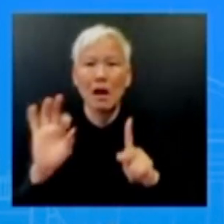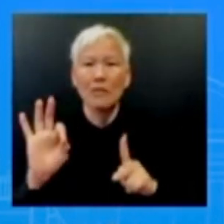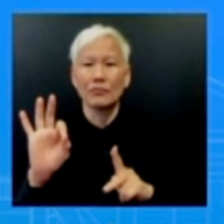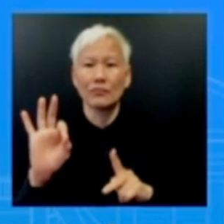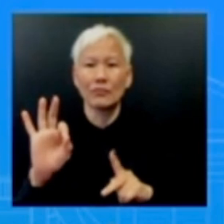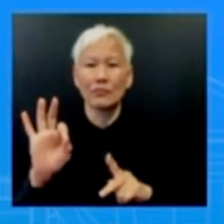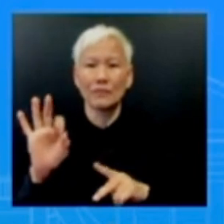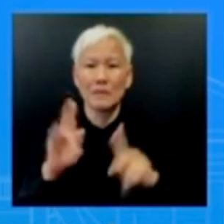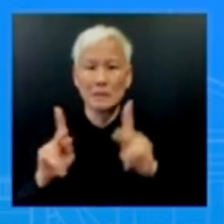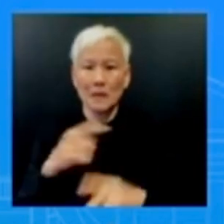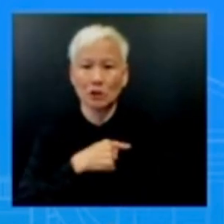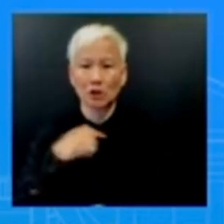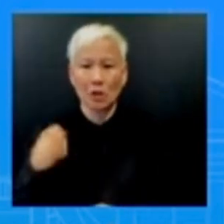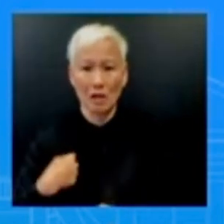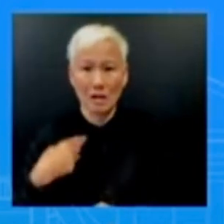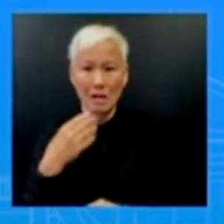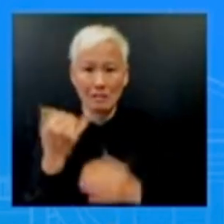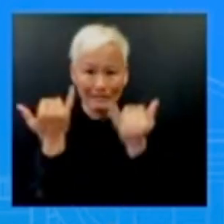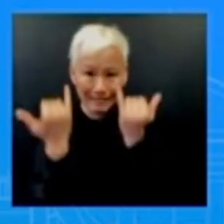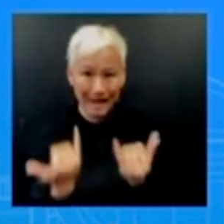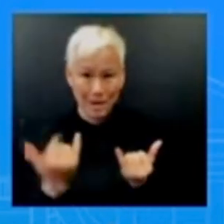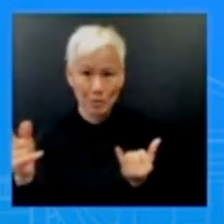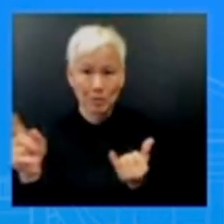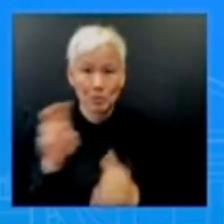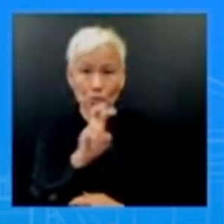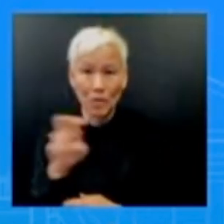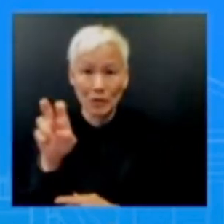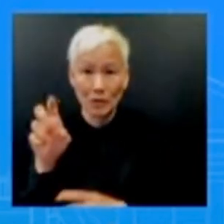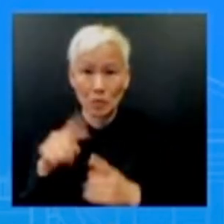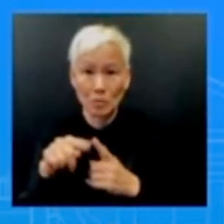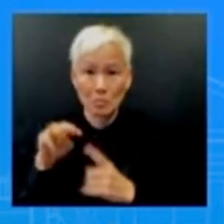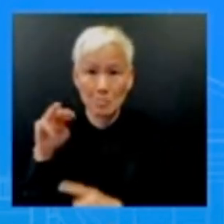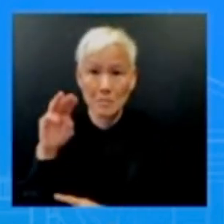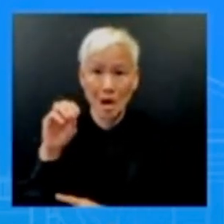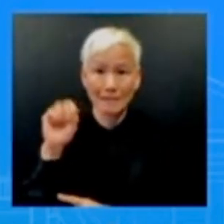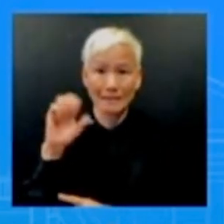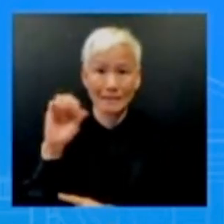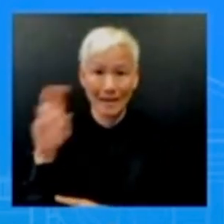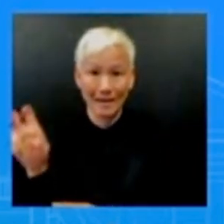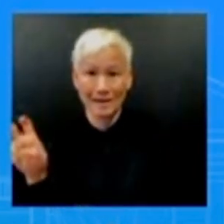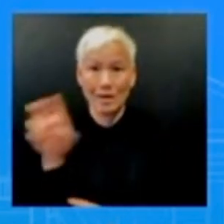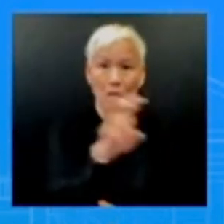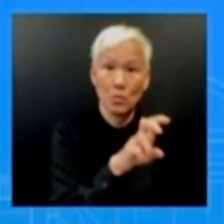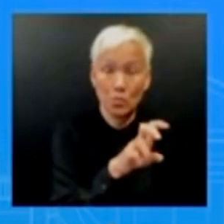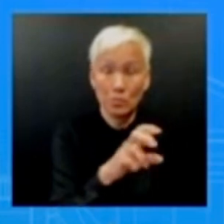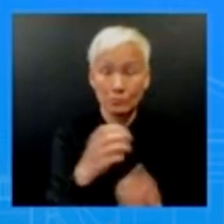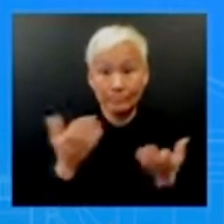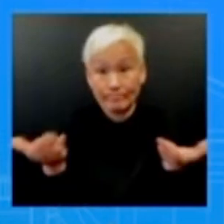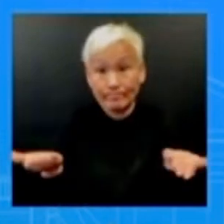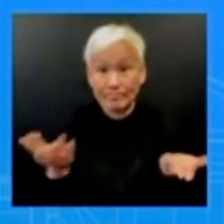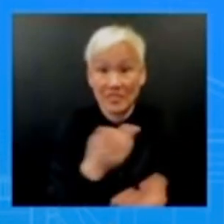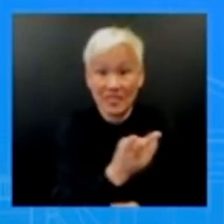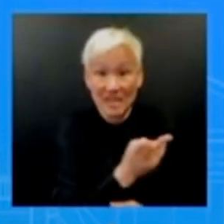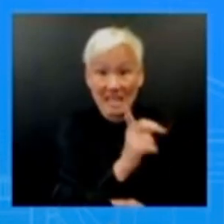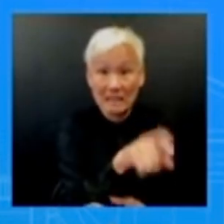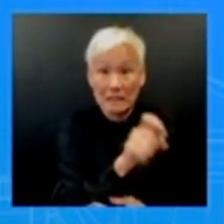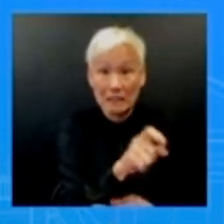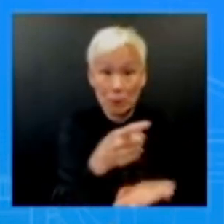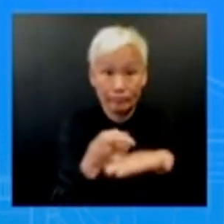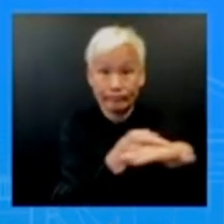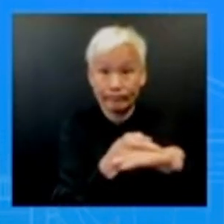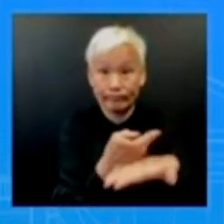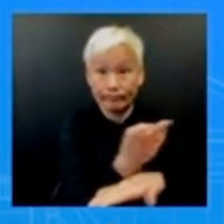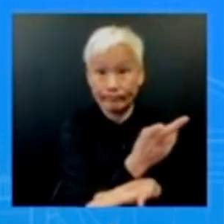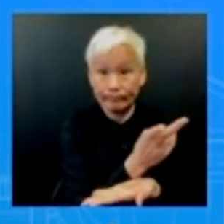right time, for both leaders, we'll get him on the phone. But just as importantly to my first answer on